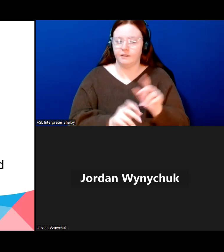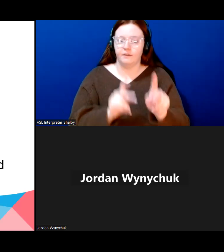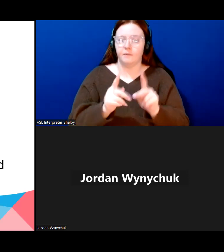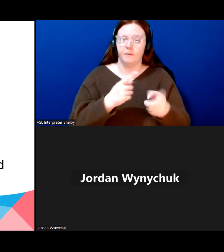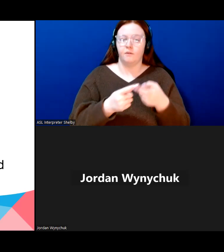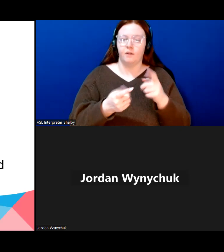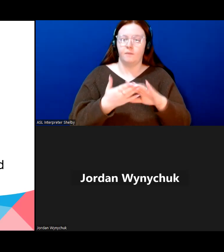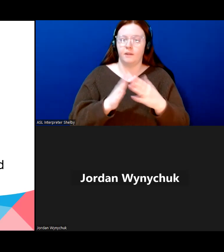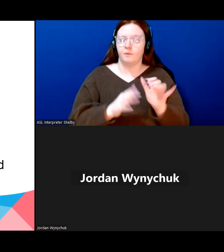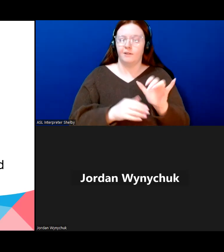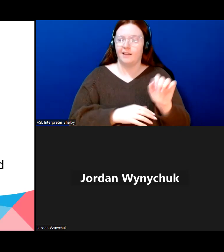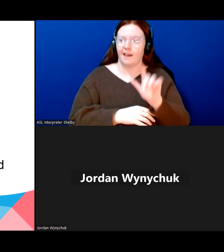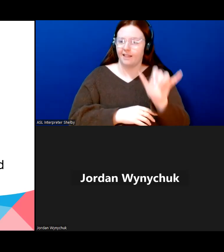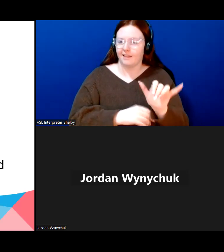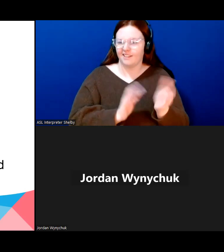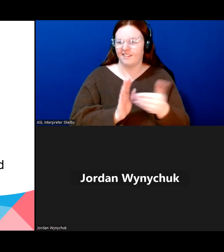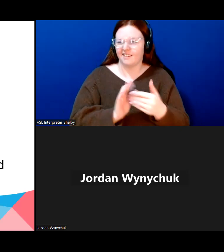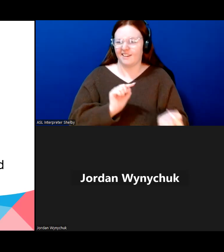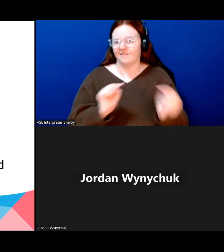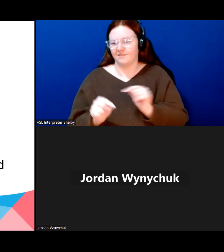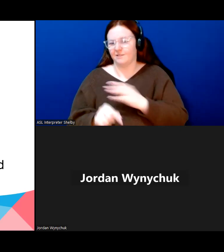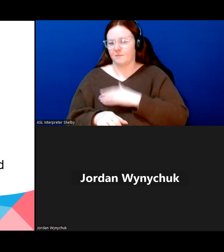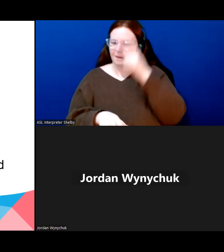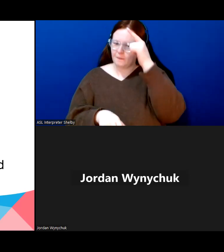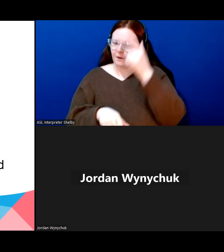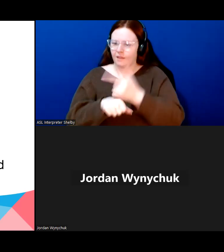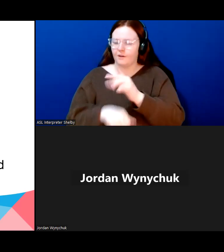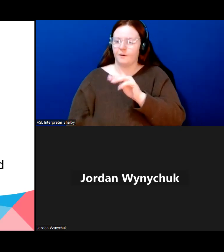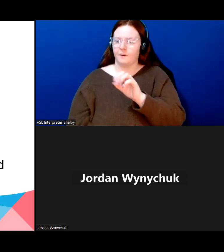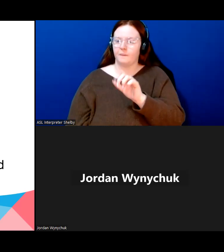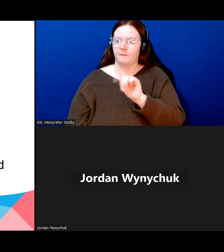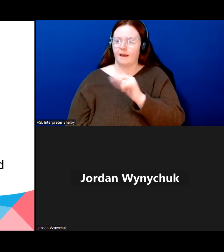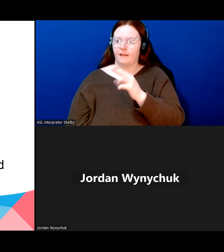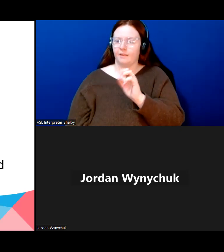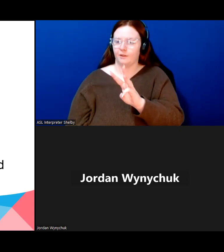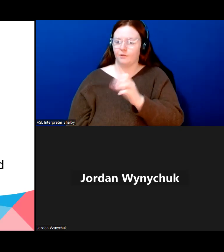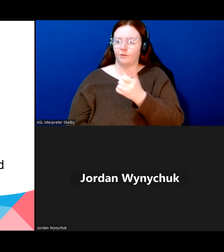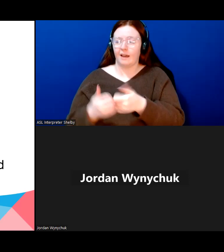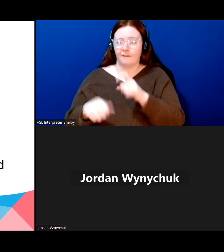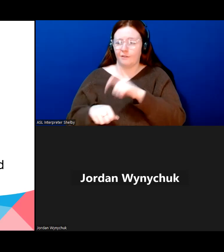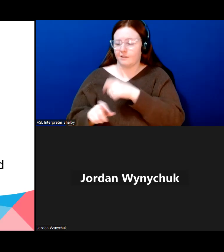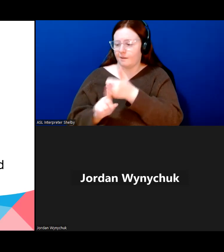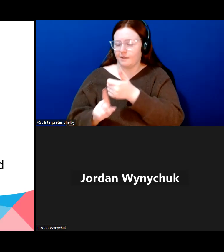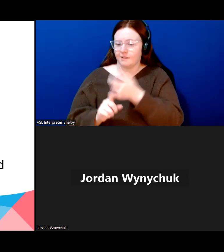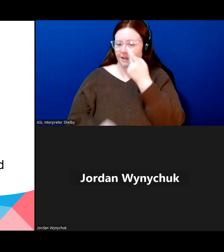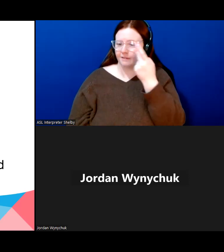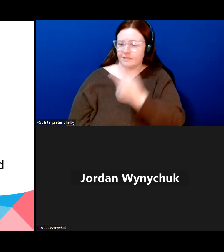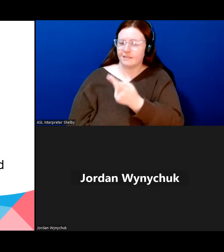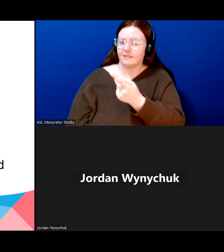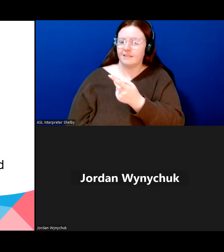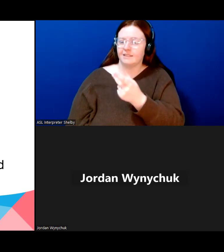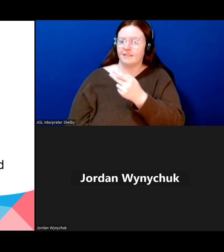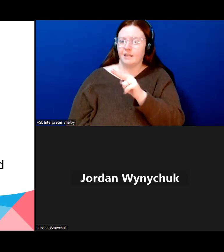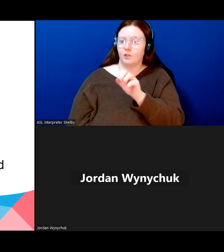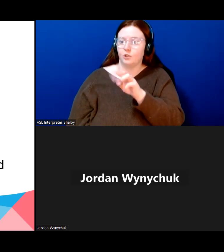our allies. So again, going back to my brother, Matthew, every time he sees like a news story